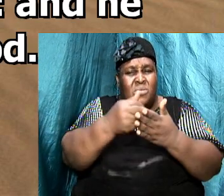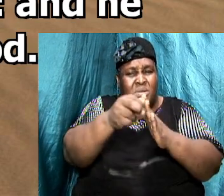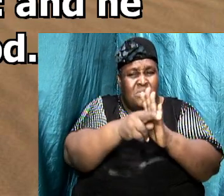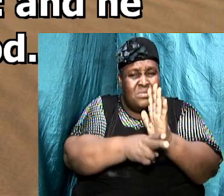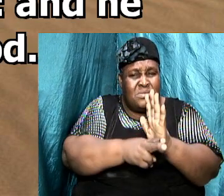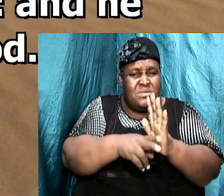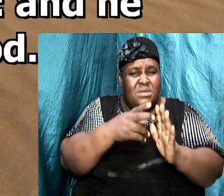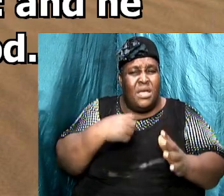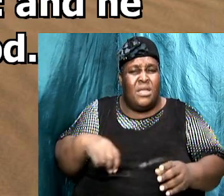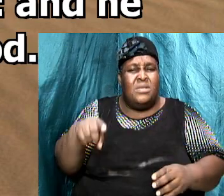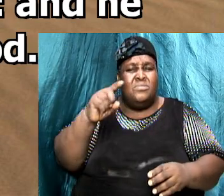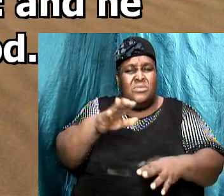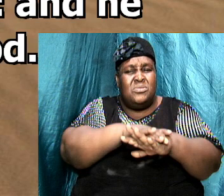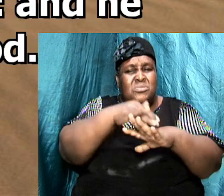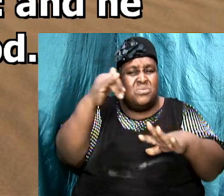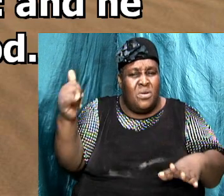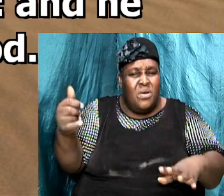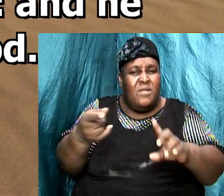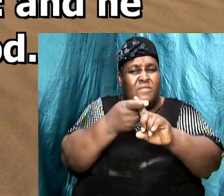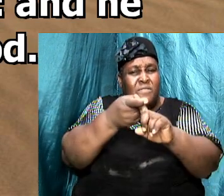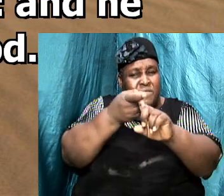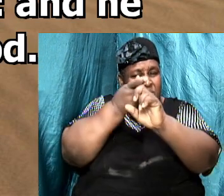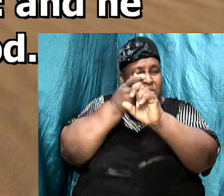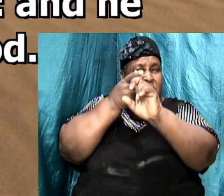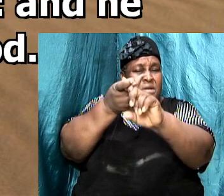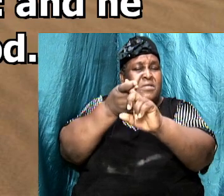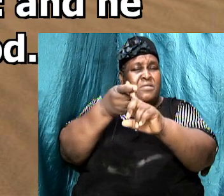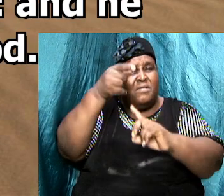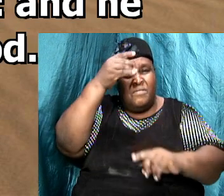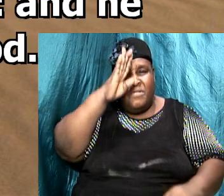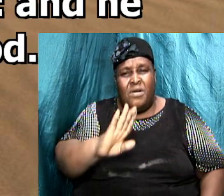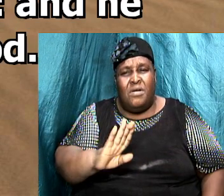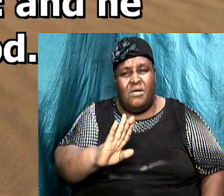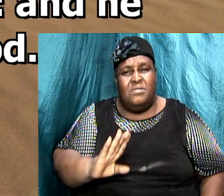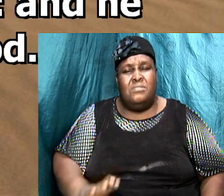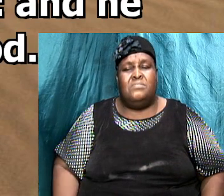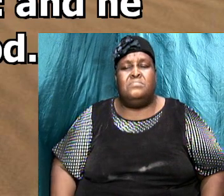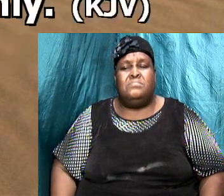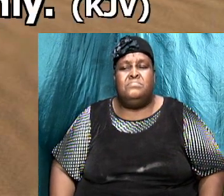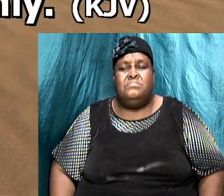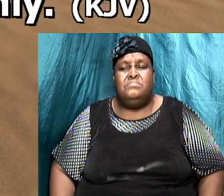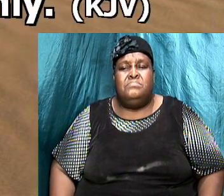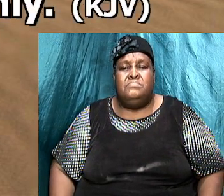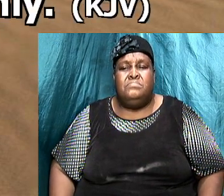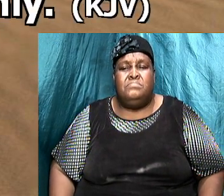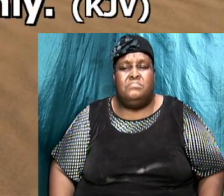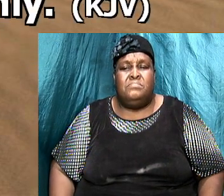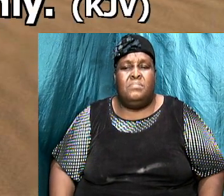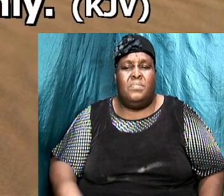righteousness, and he was called the friend of God.